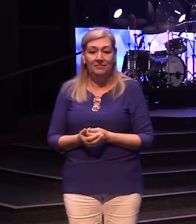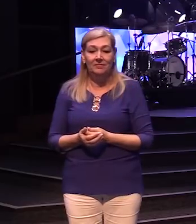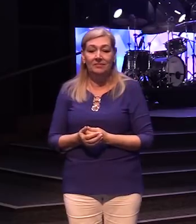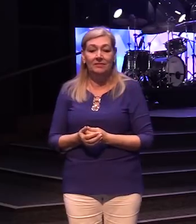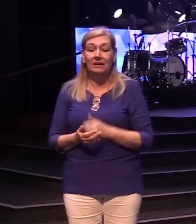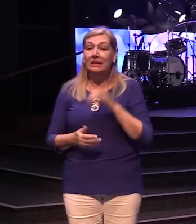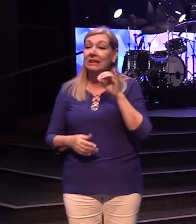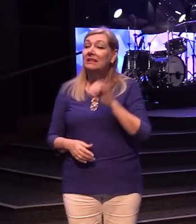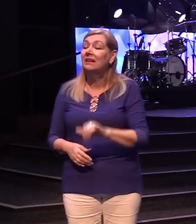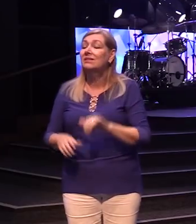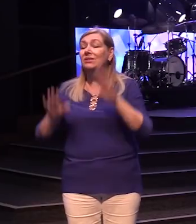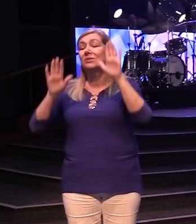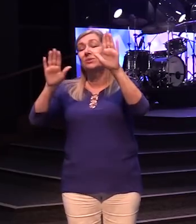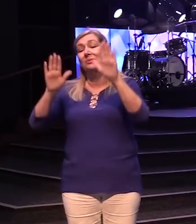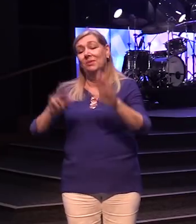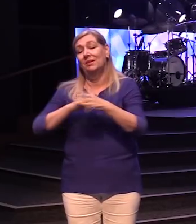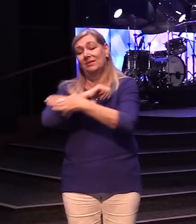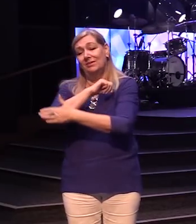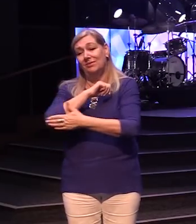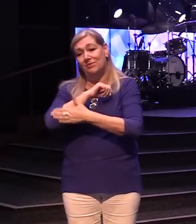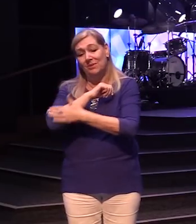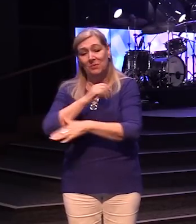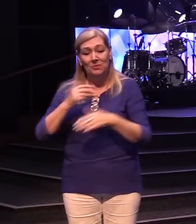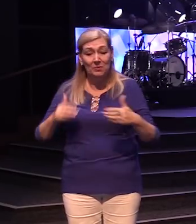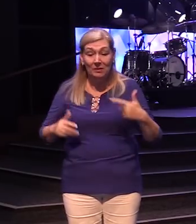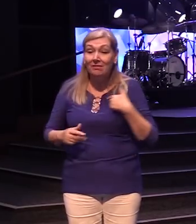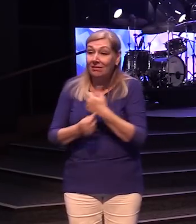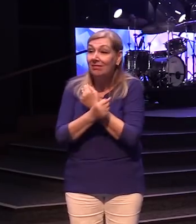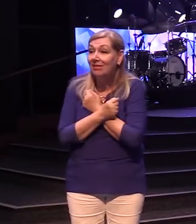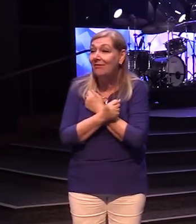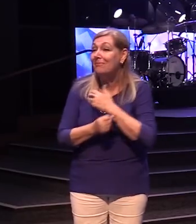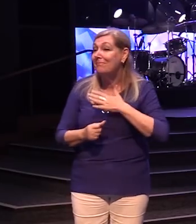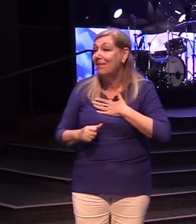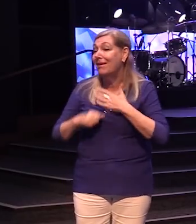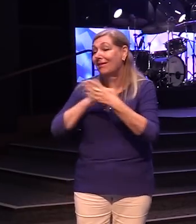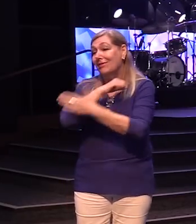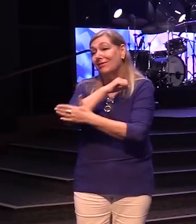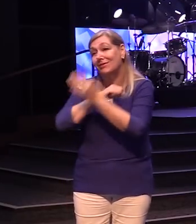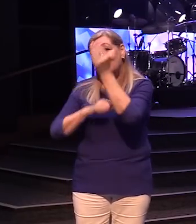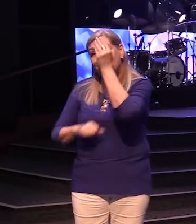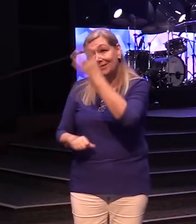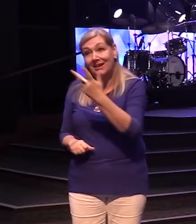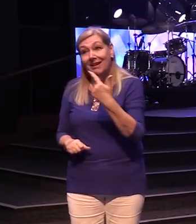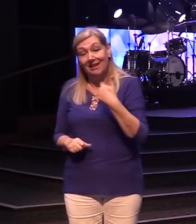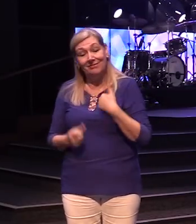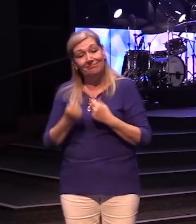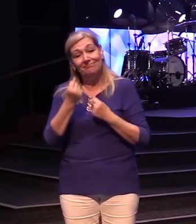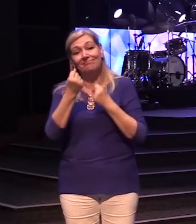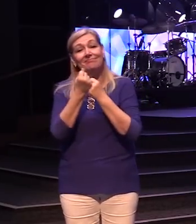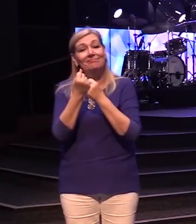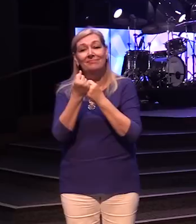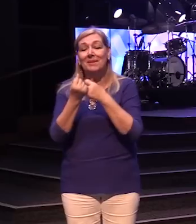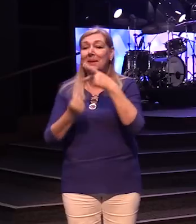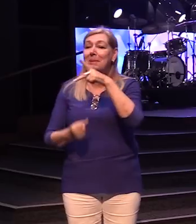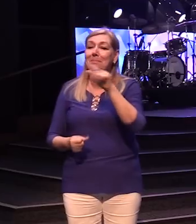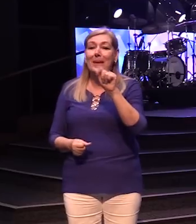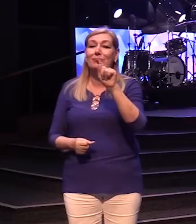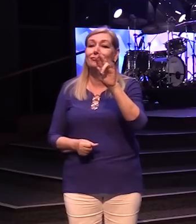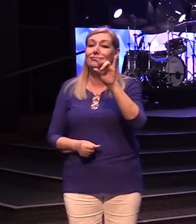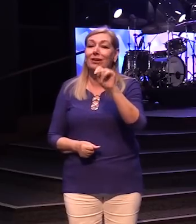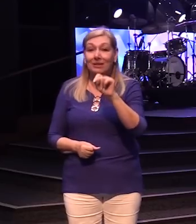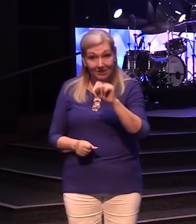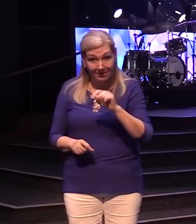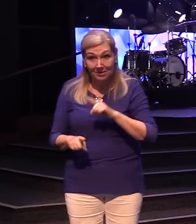This is a great country. I love my country. I'm a patriot. But we will